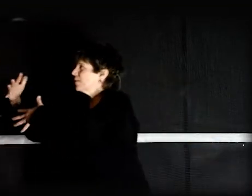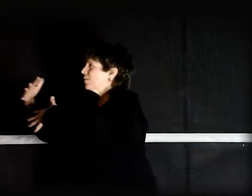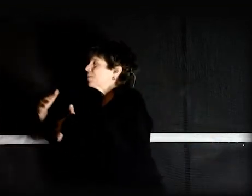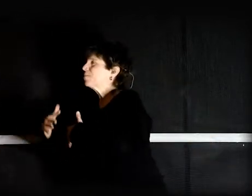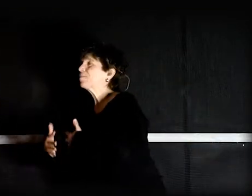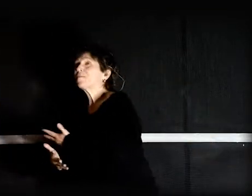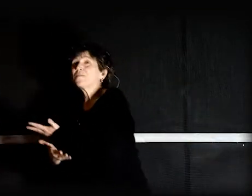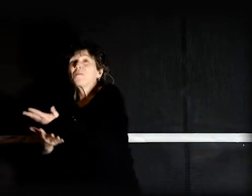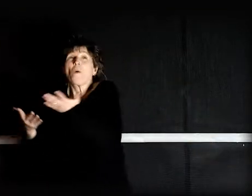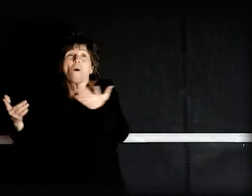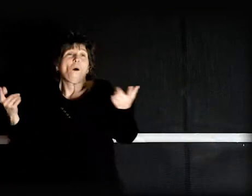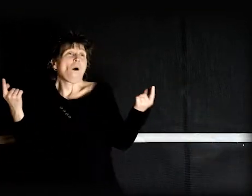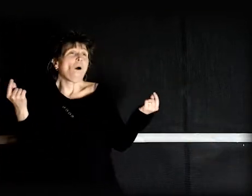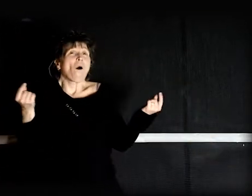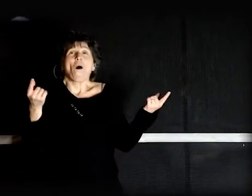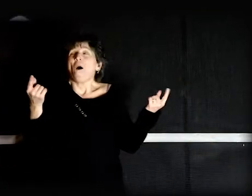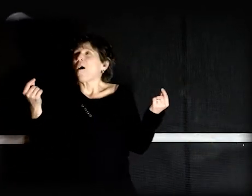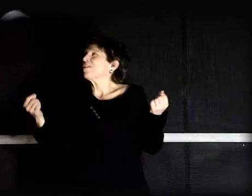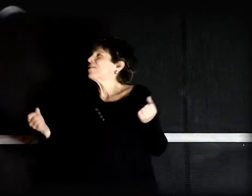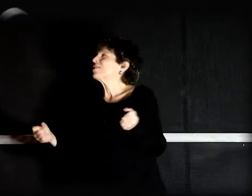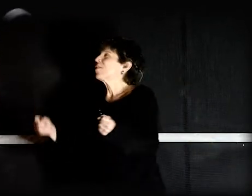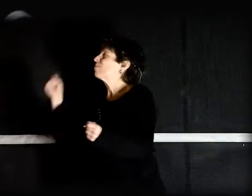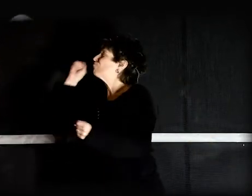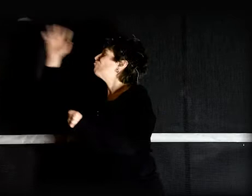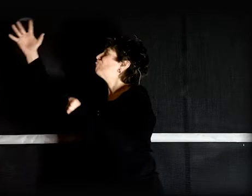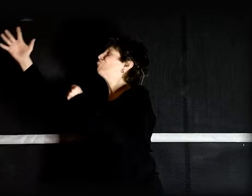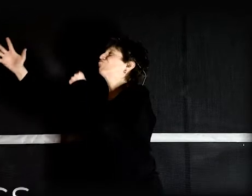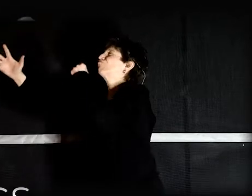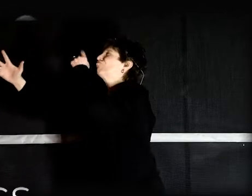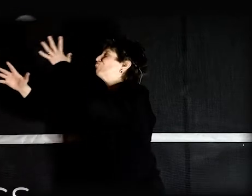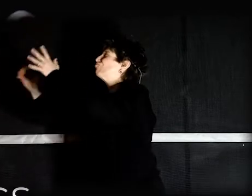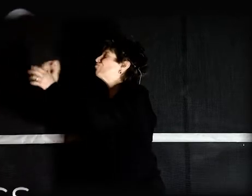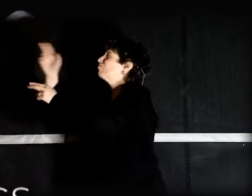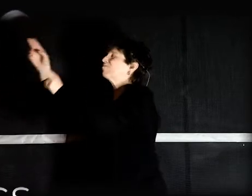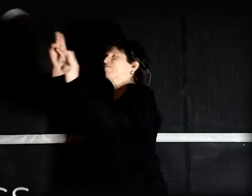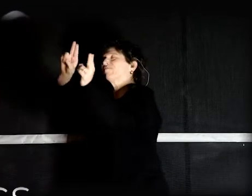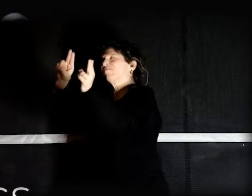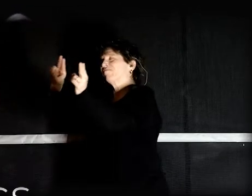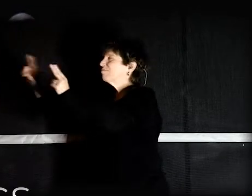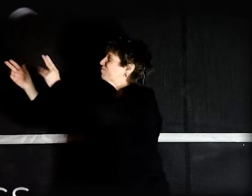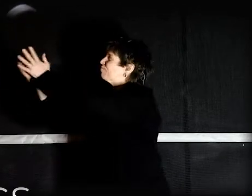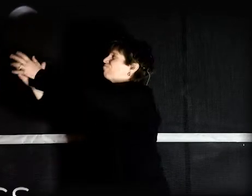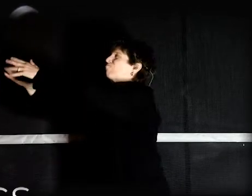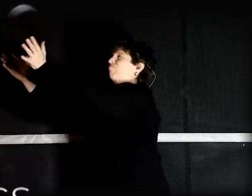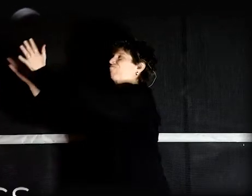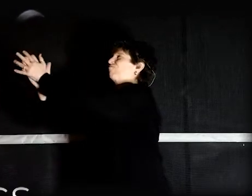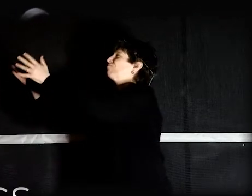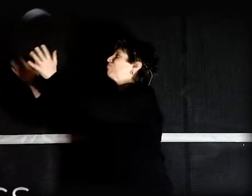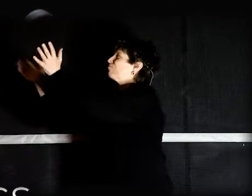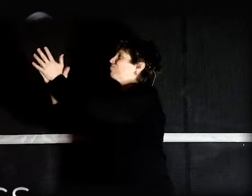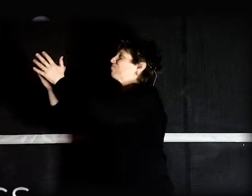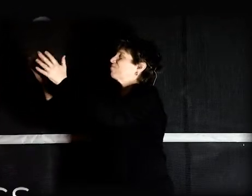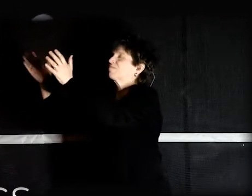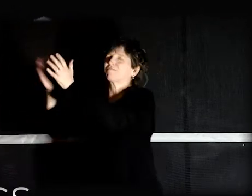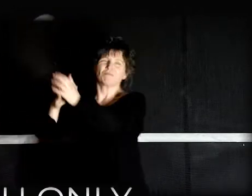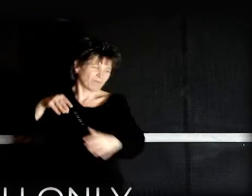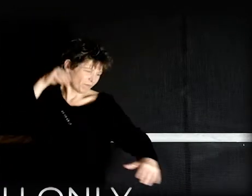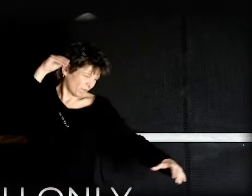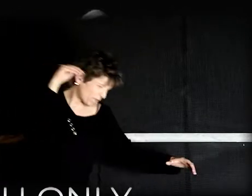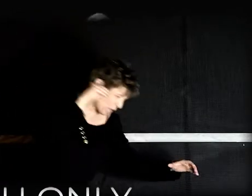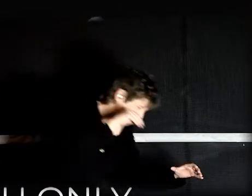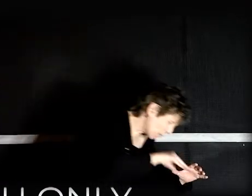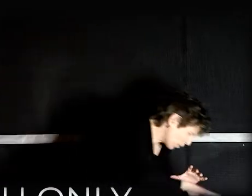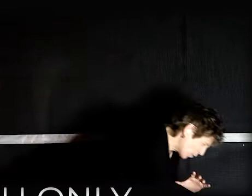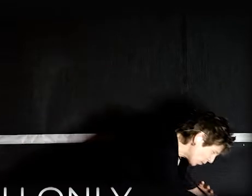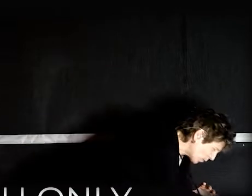your breath in our lungs. So we pour out our praise. We